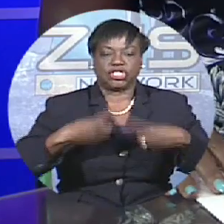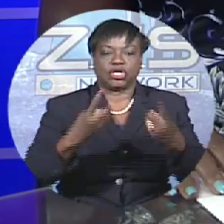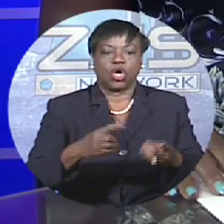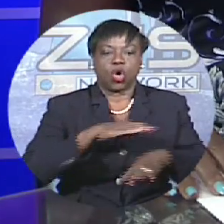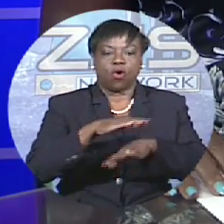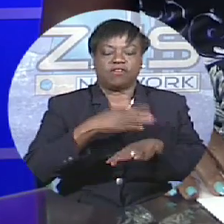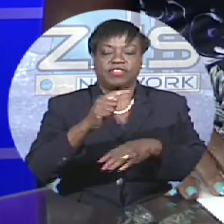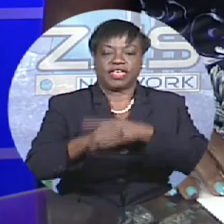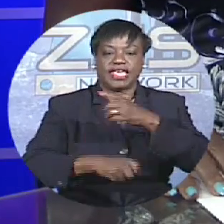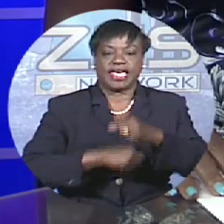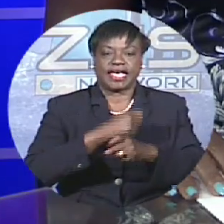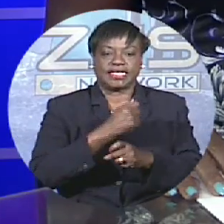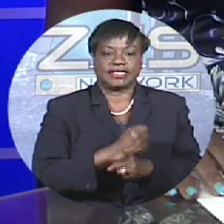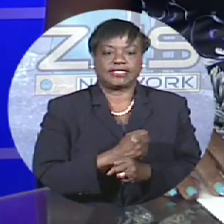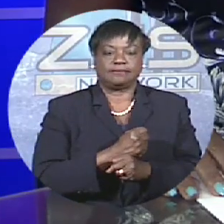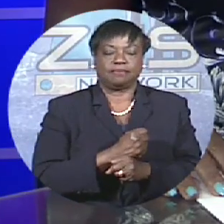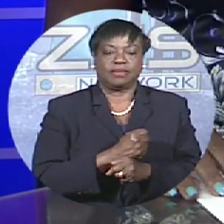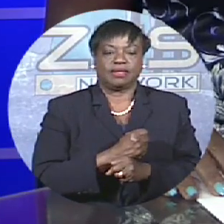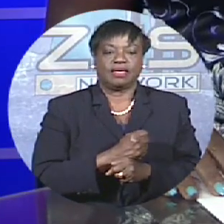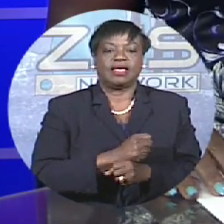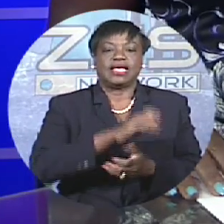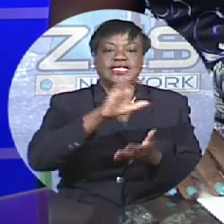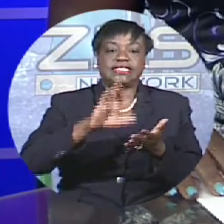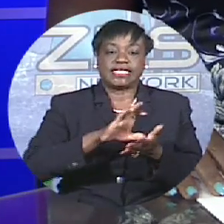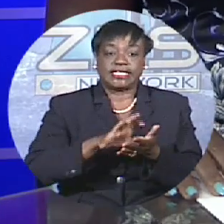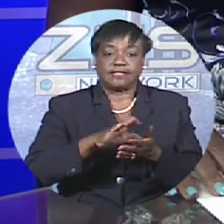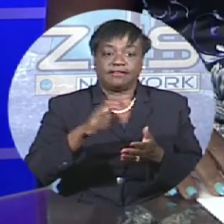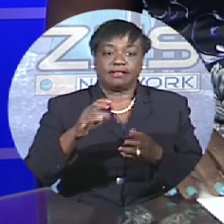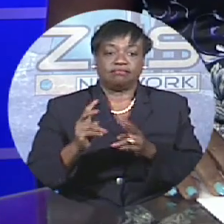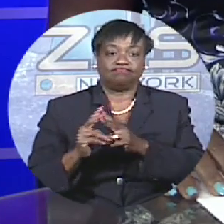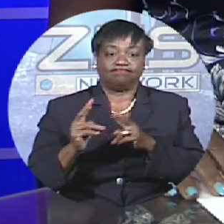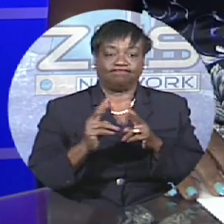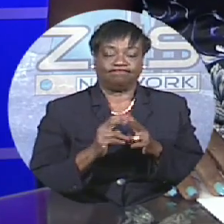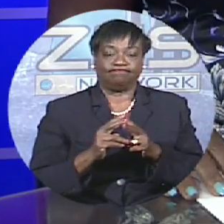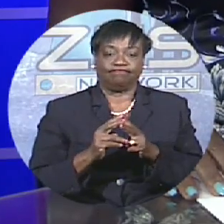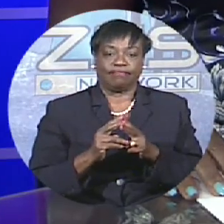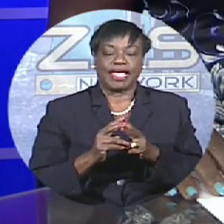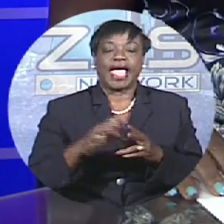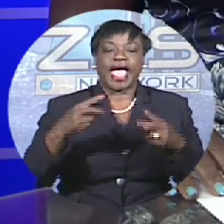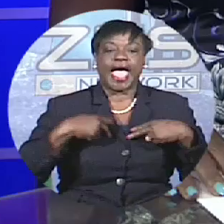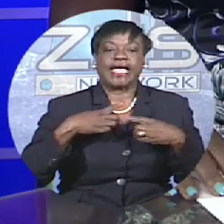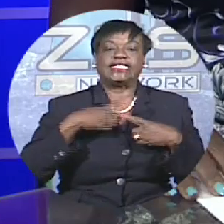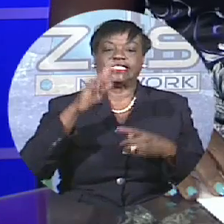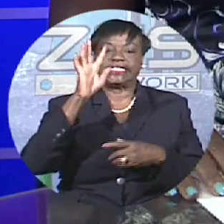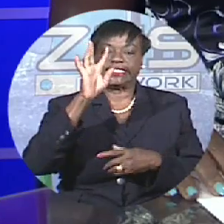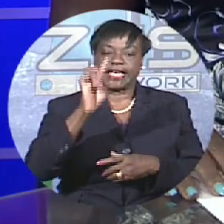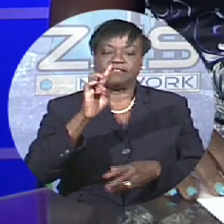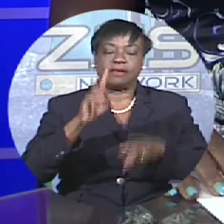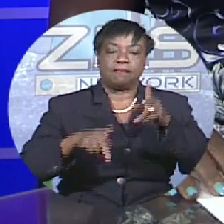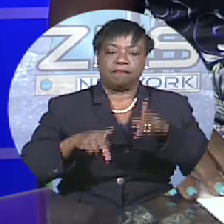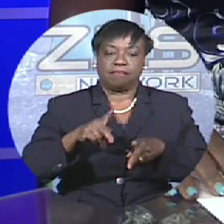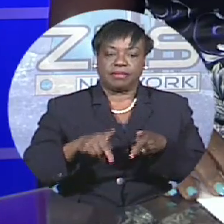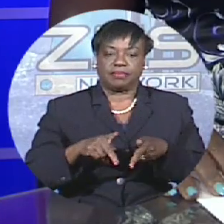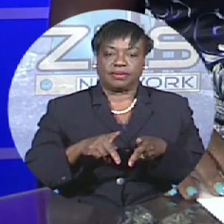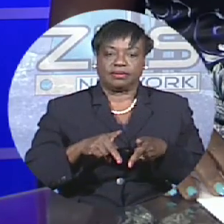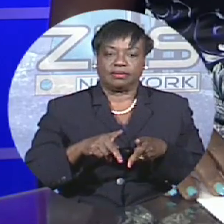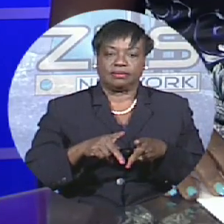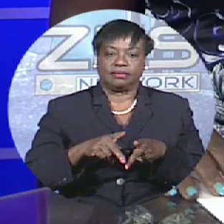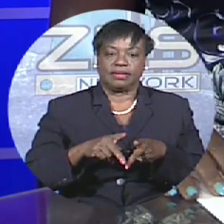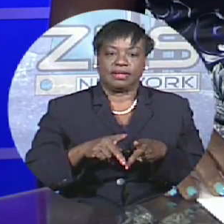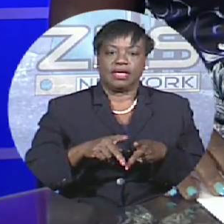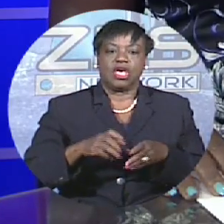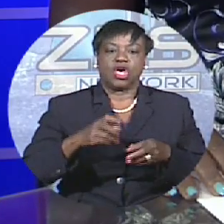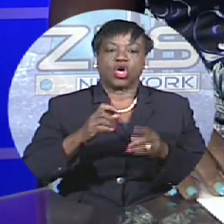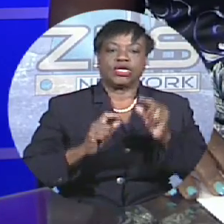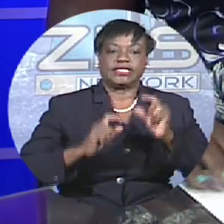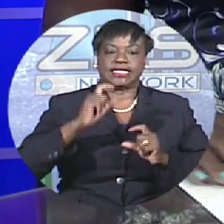The Centreville constituency remained one of the hot seats in this year's general election, with 7 candidates contesting. In the final analysis,